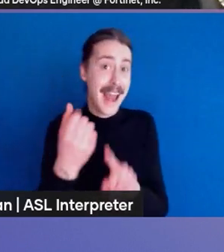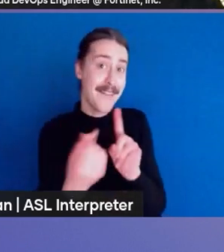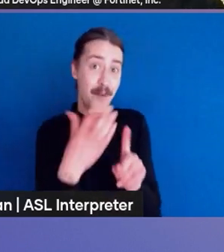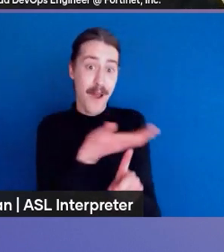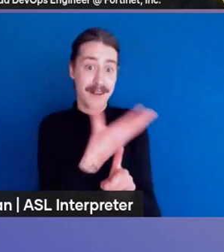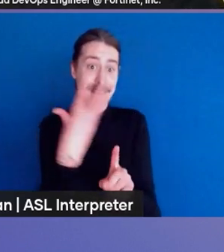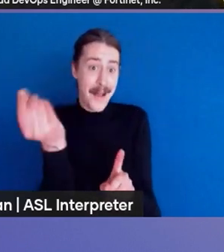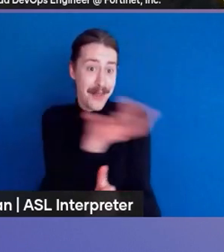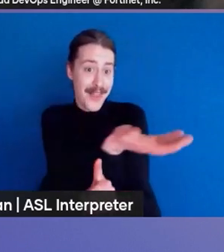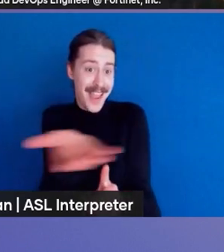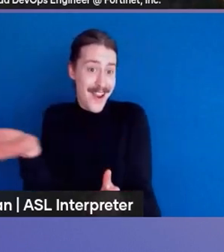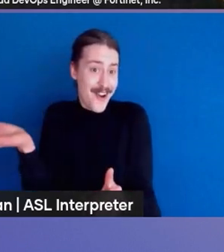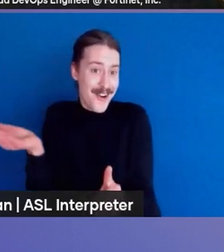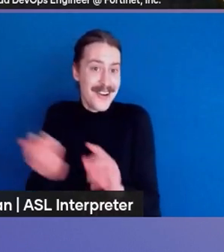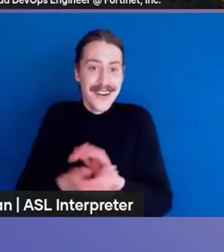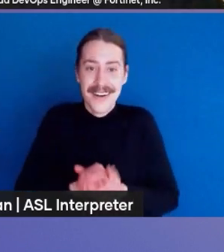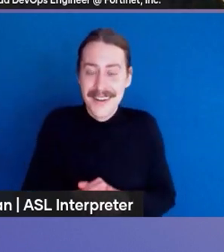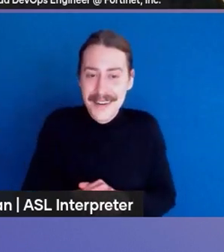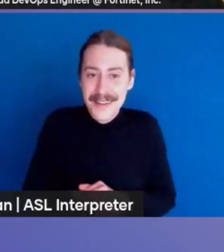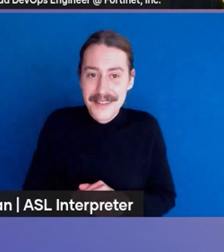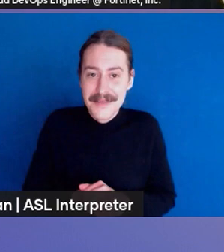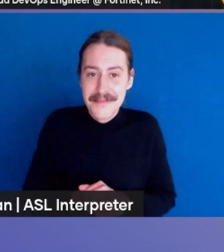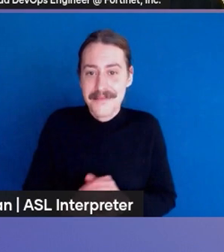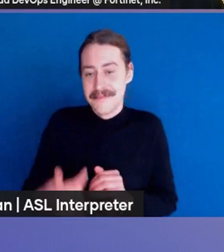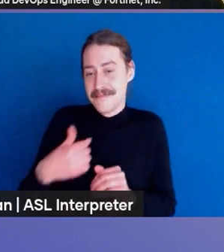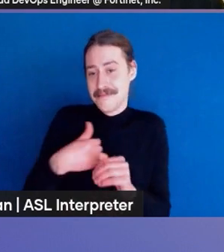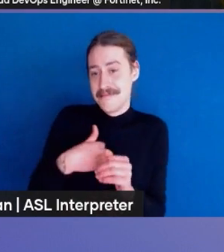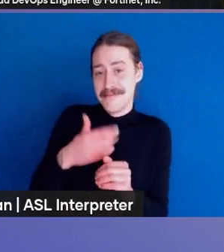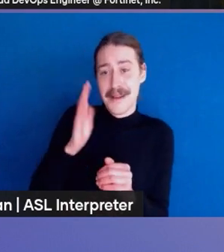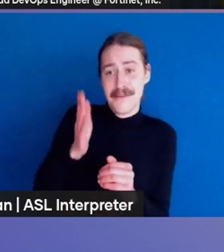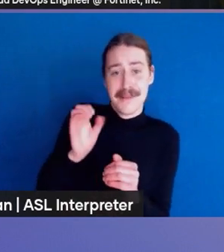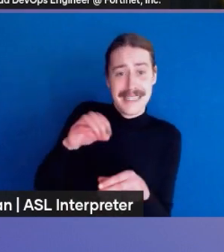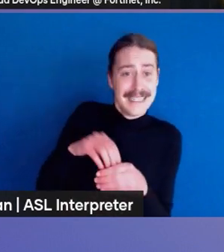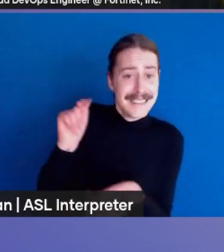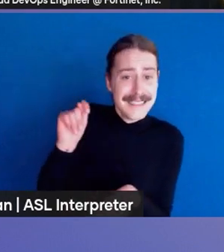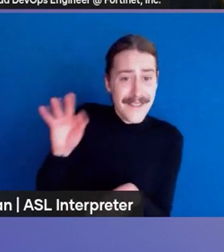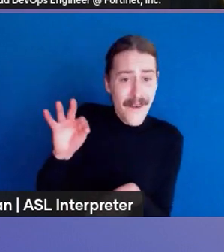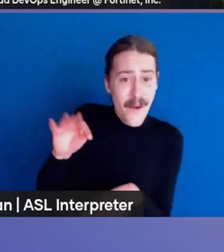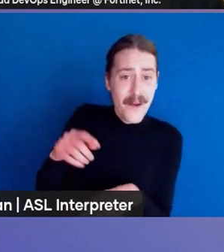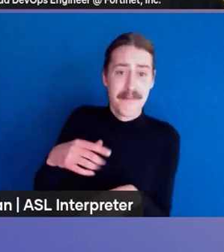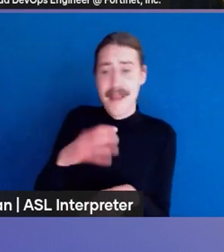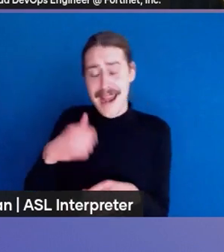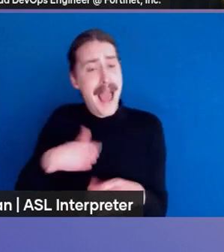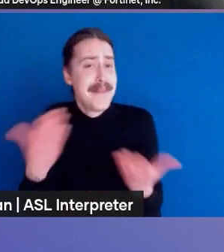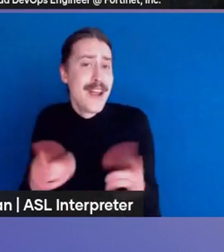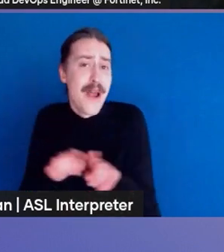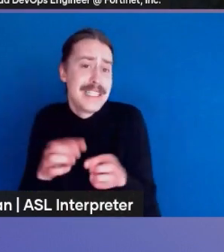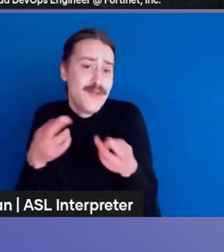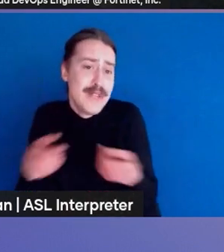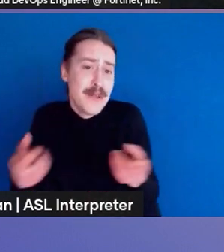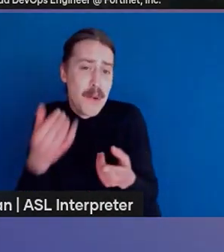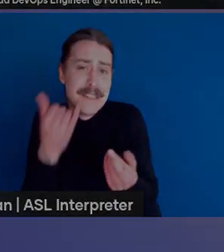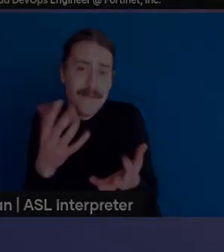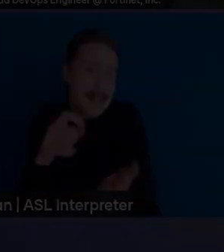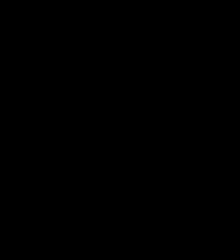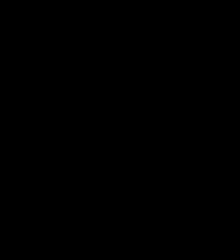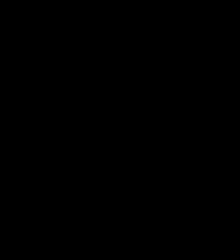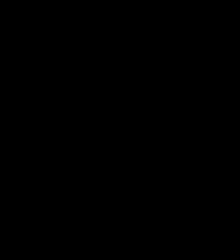there. I wish you the best with Terraform, and I'm here as a resource if you ever need me. Thanks so much.